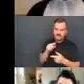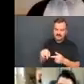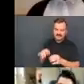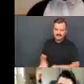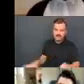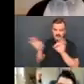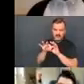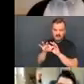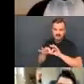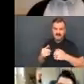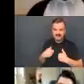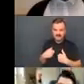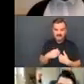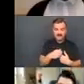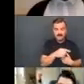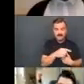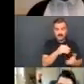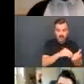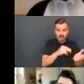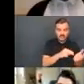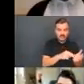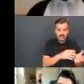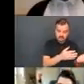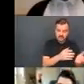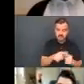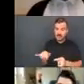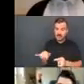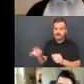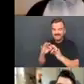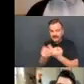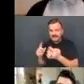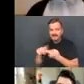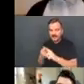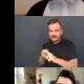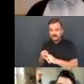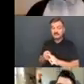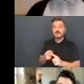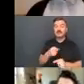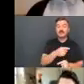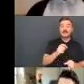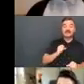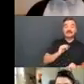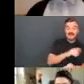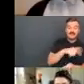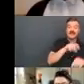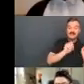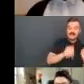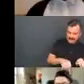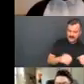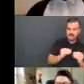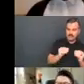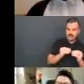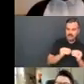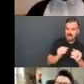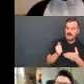for their wellbeing, essential for the staff being able to do the work that they do. Sarah